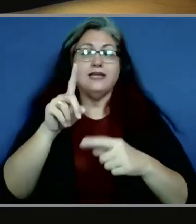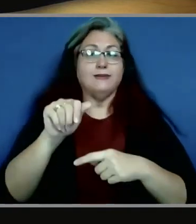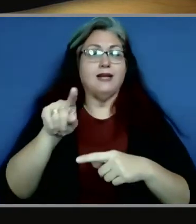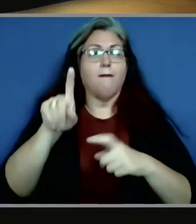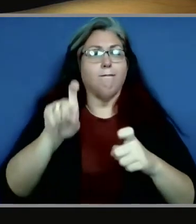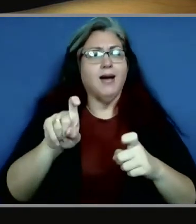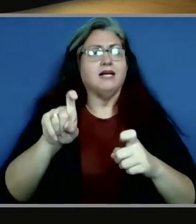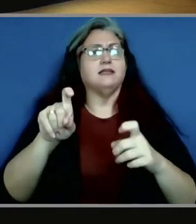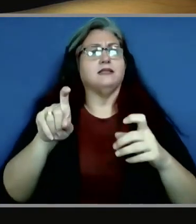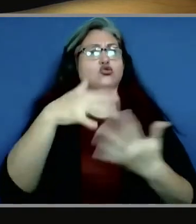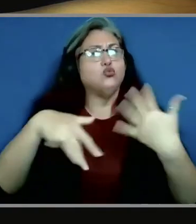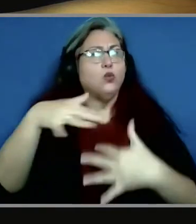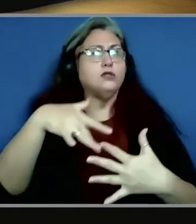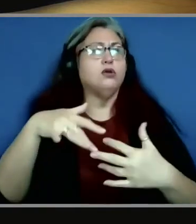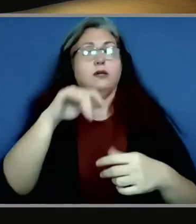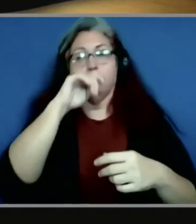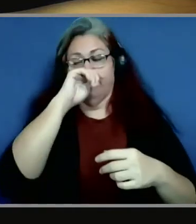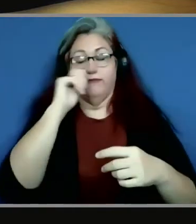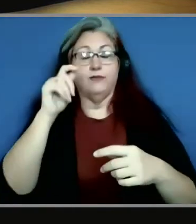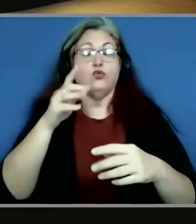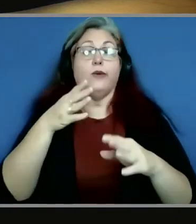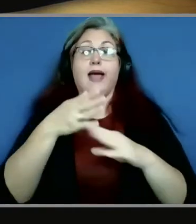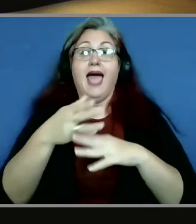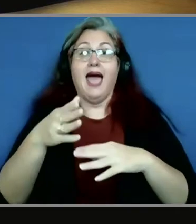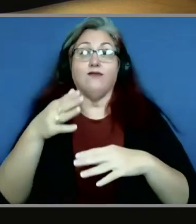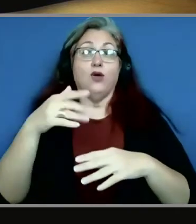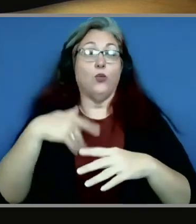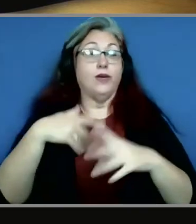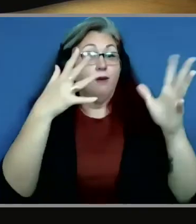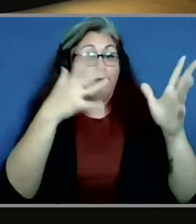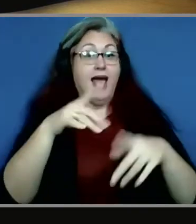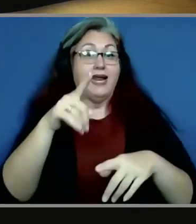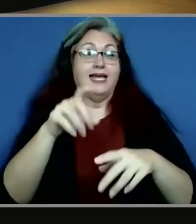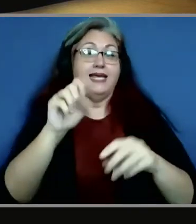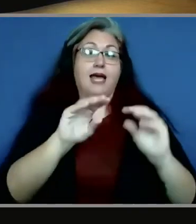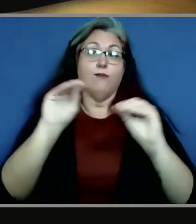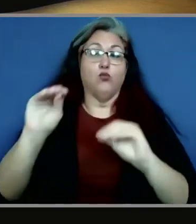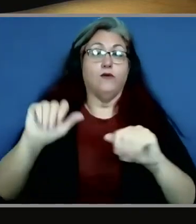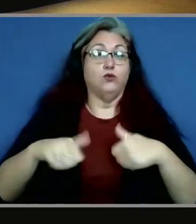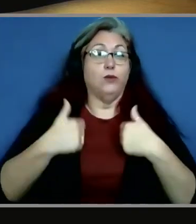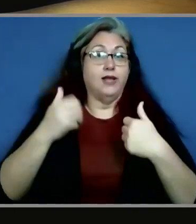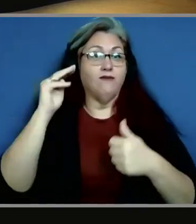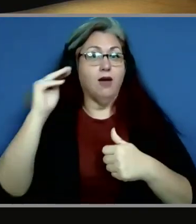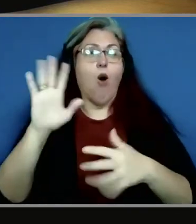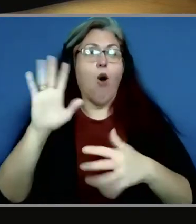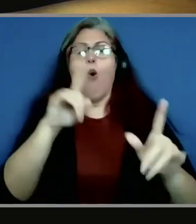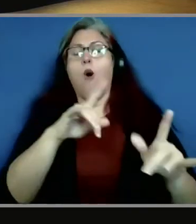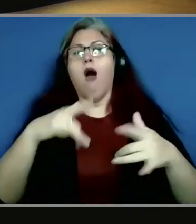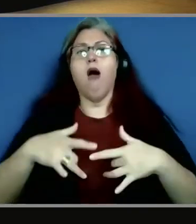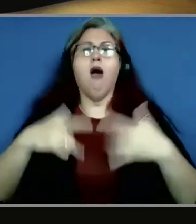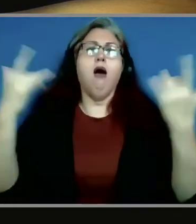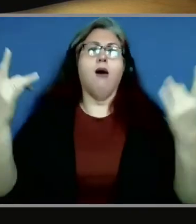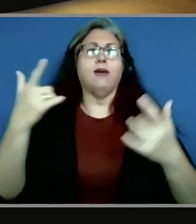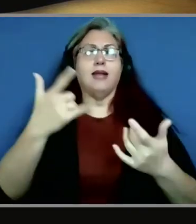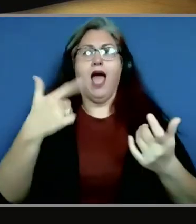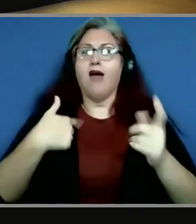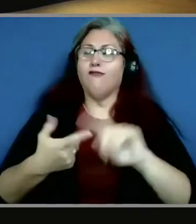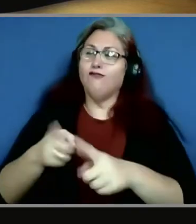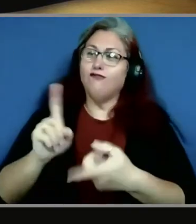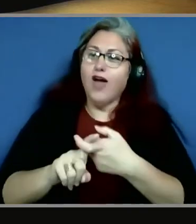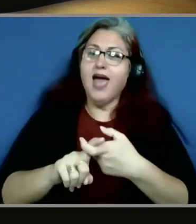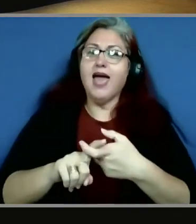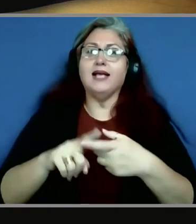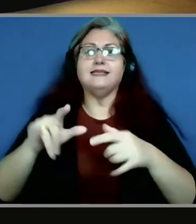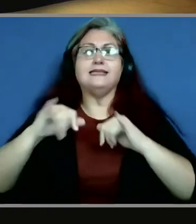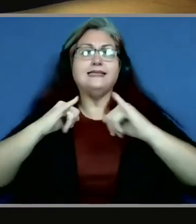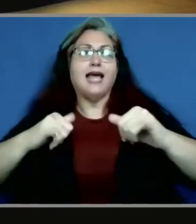life. And after we arranged for him to have a place to live on Maui, he was so happy because he had friends who were in